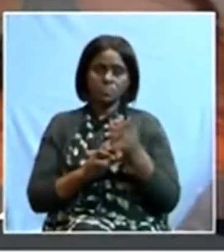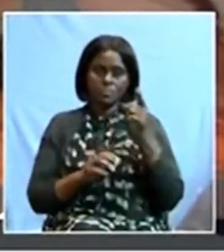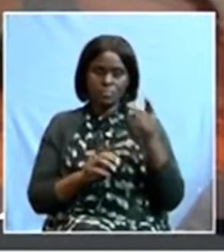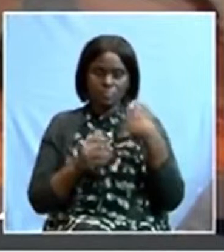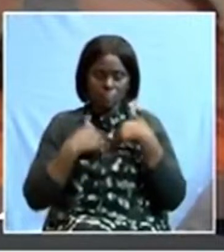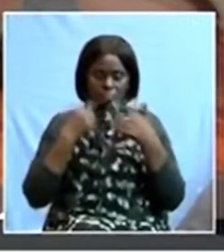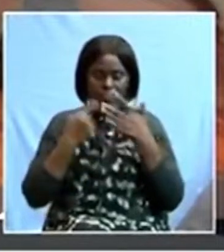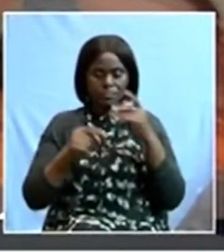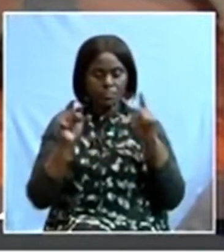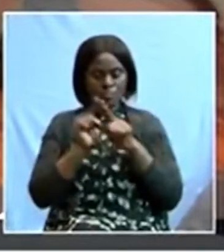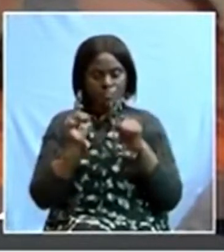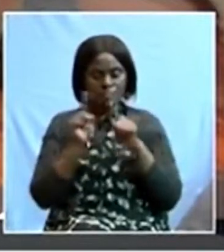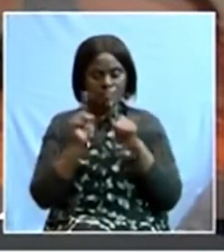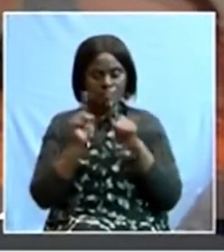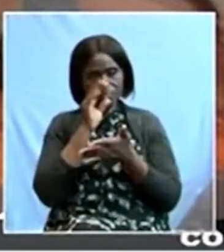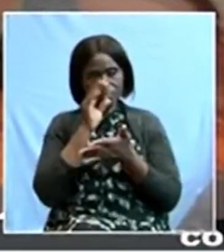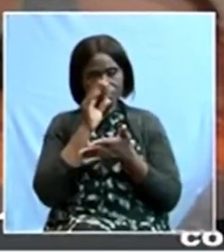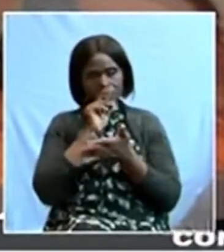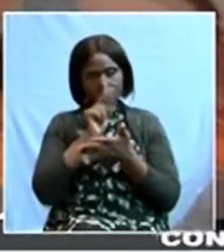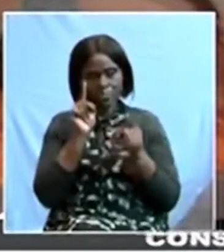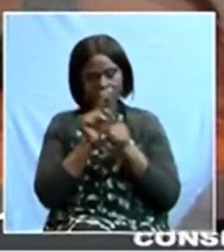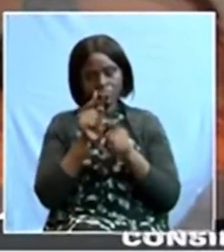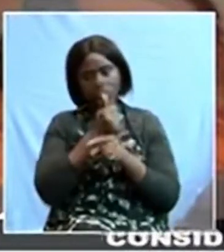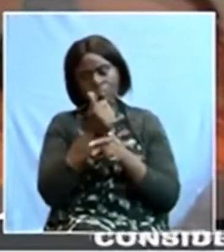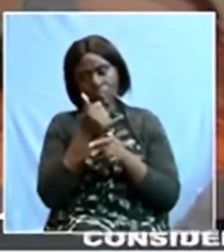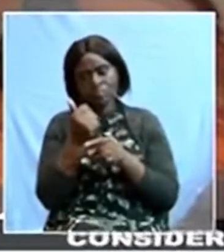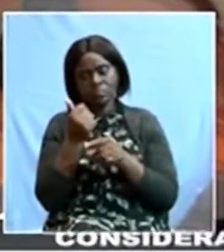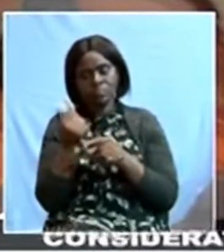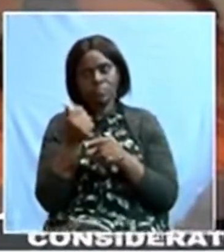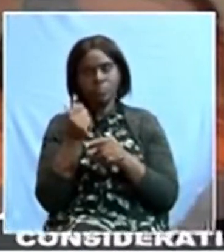has since been collected, while